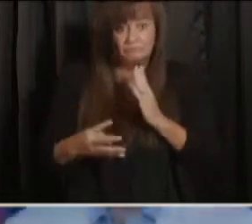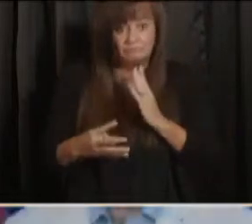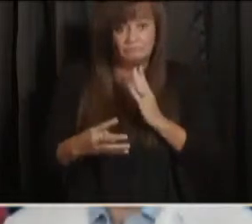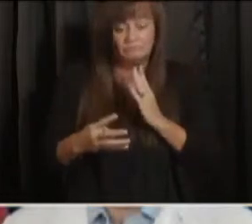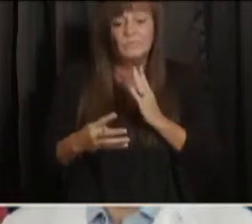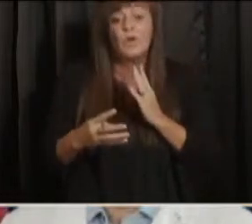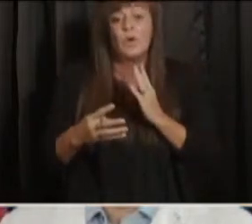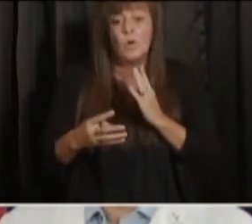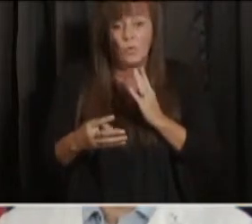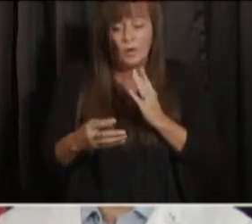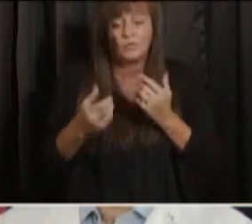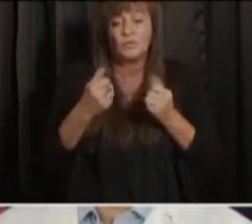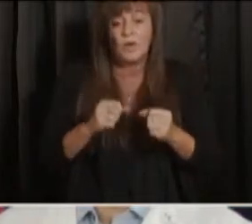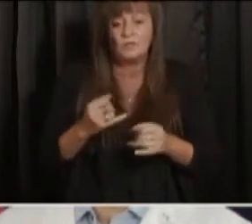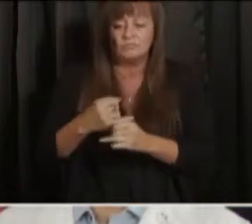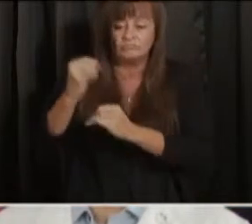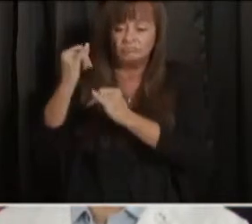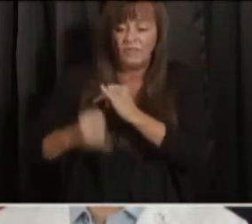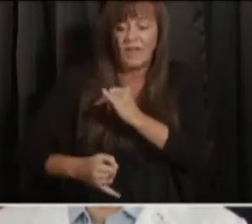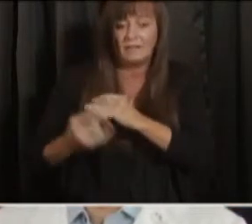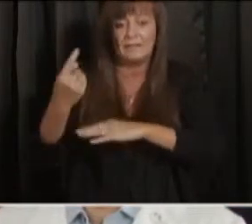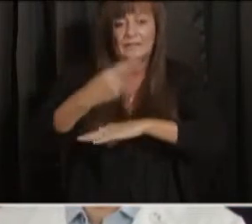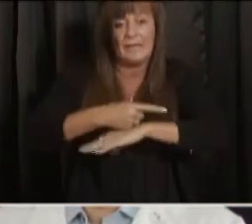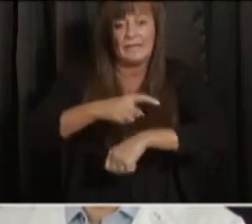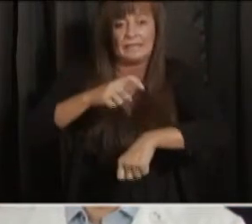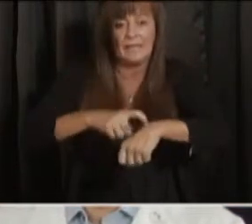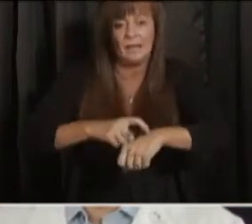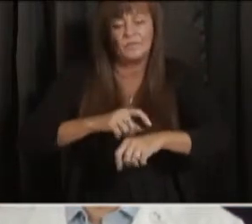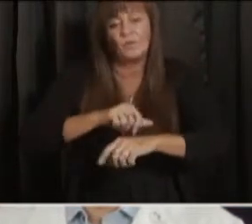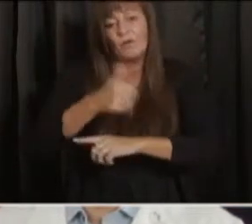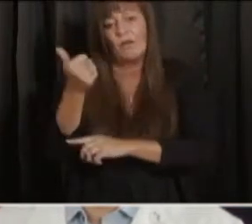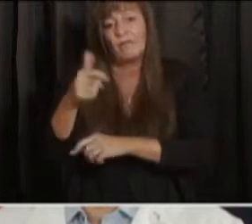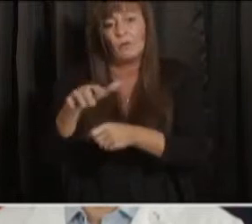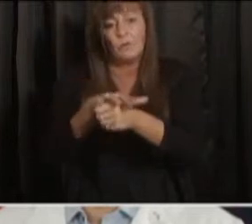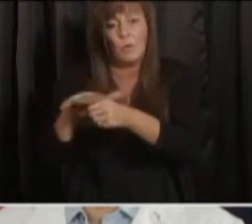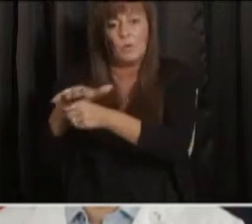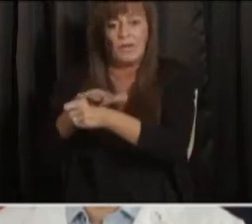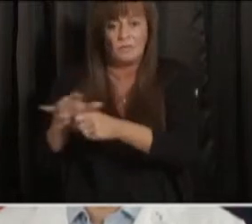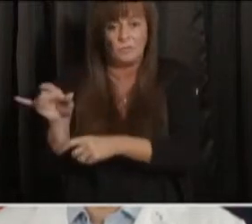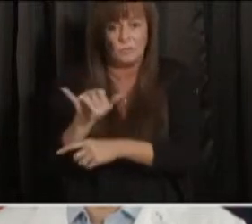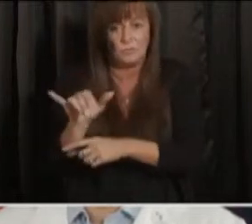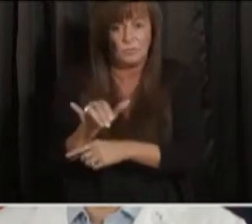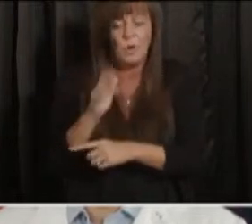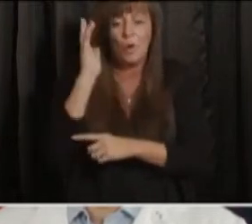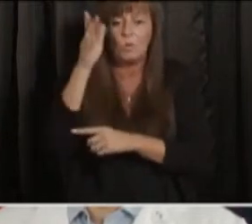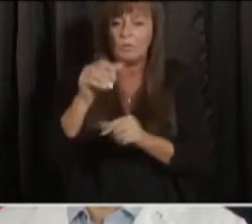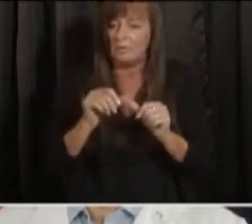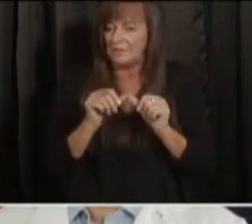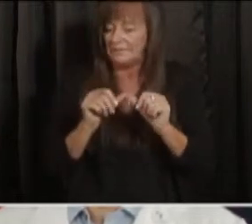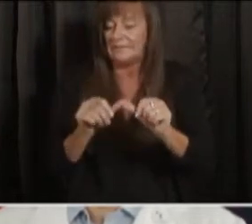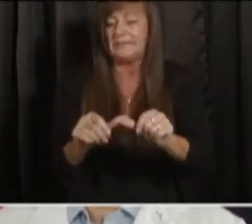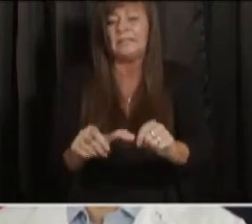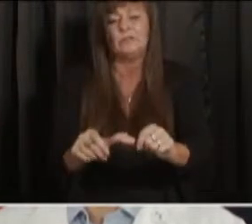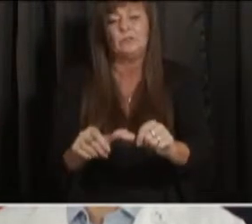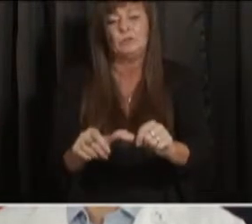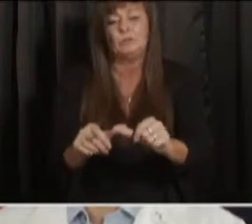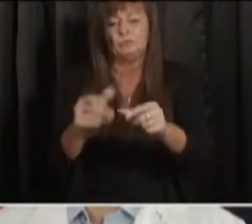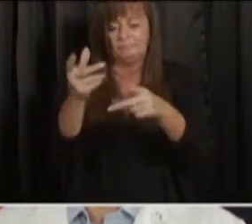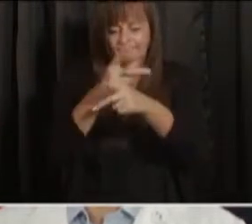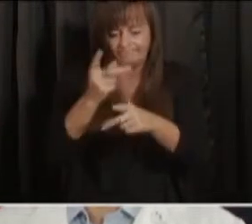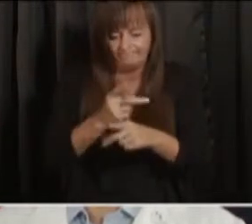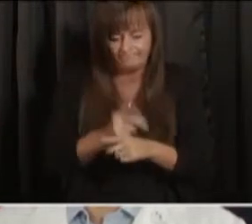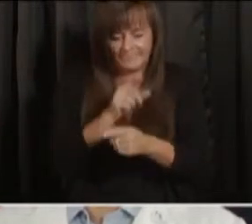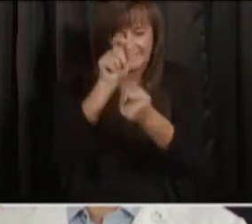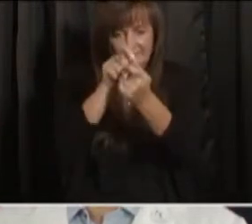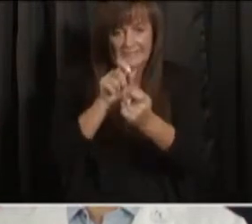process of finalizing dates and times for other locations as well. And we will continue to sort out the